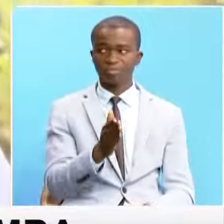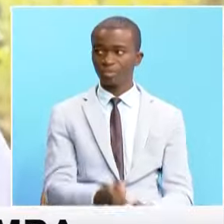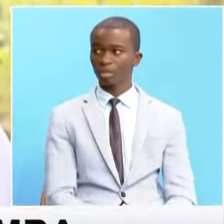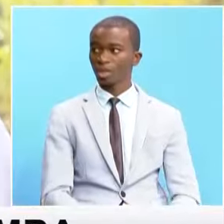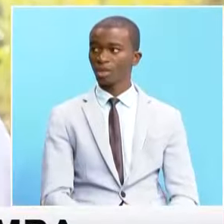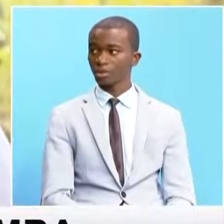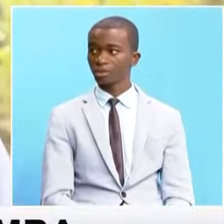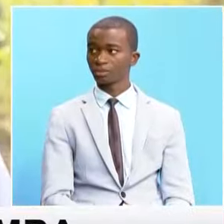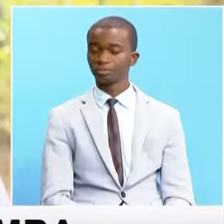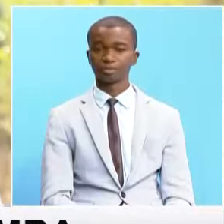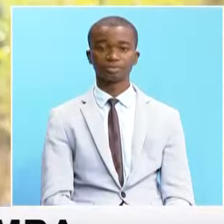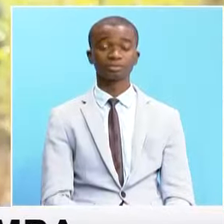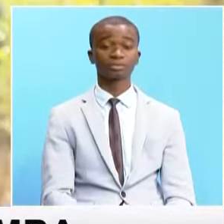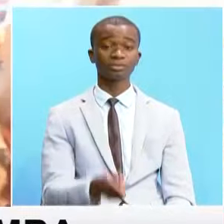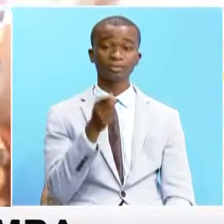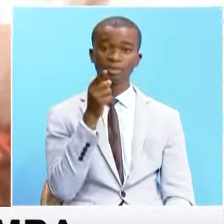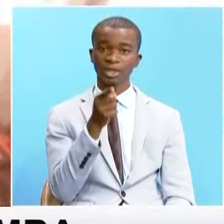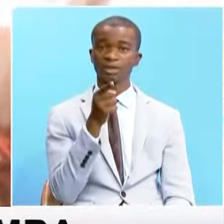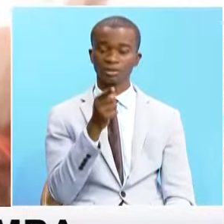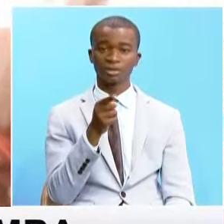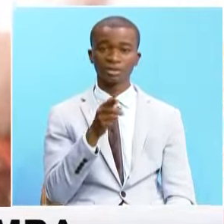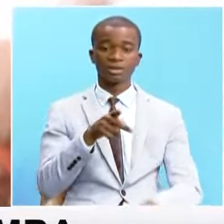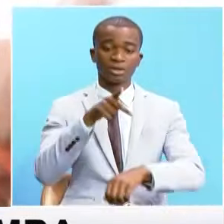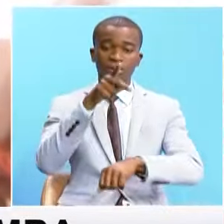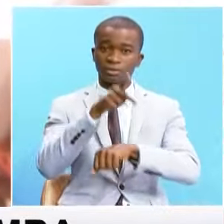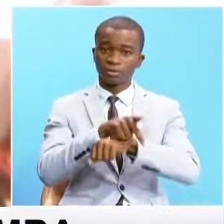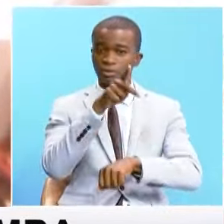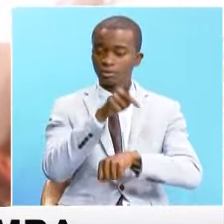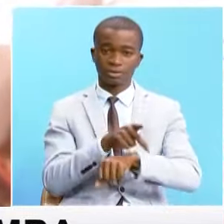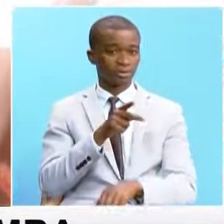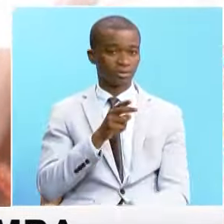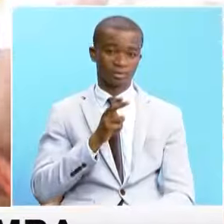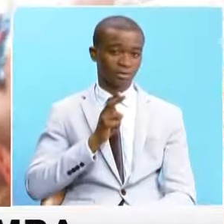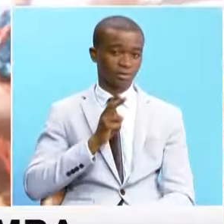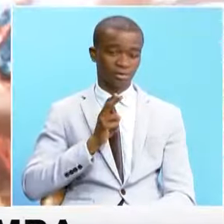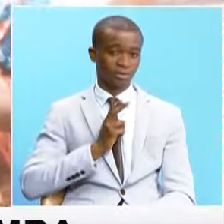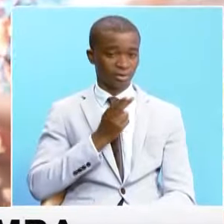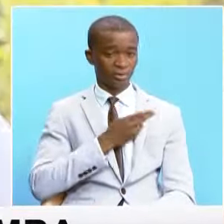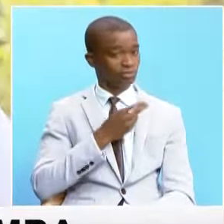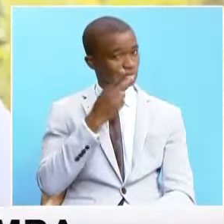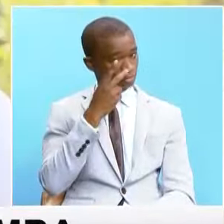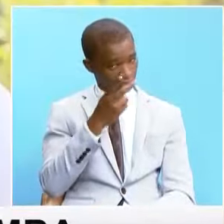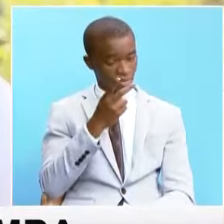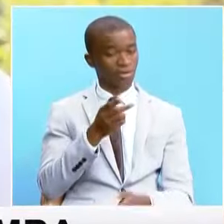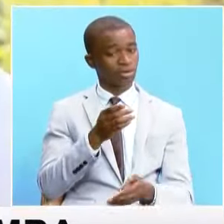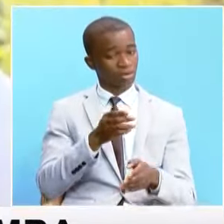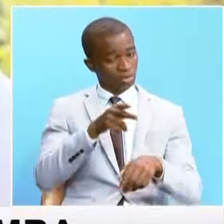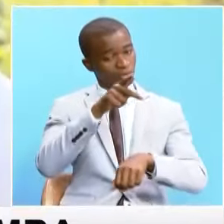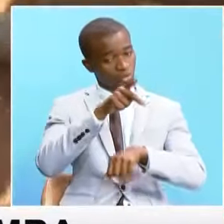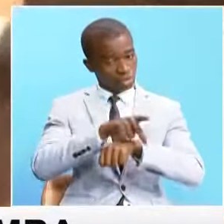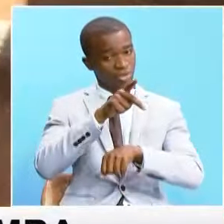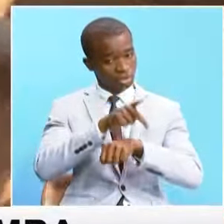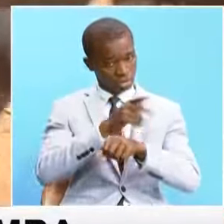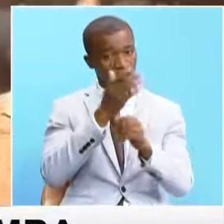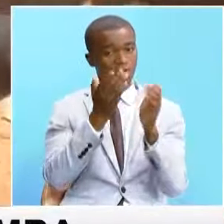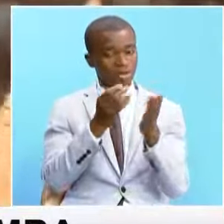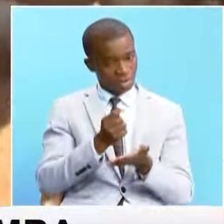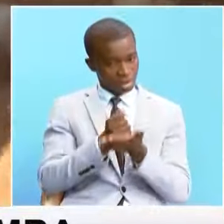under this project under KDF. So for these volunteers, we've been conducting a series of trainings. For like for today, we had the